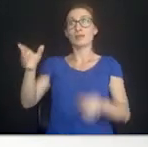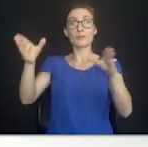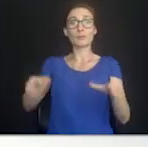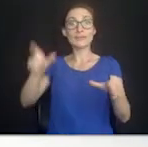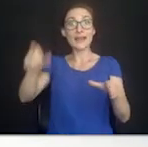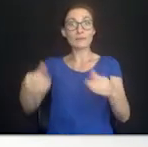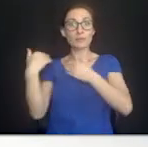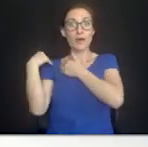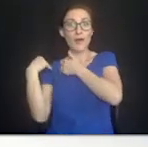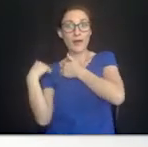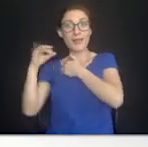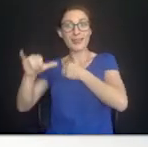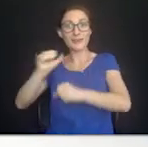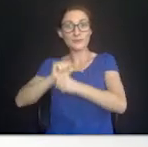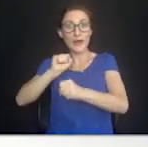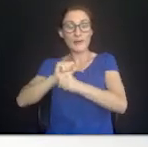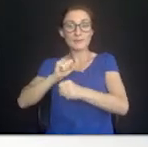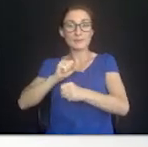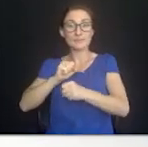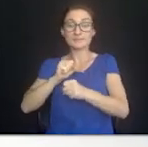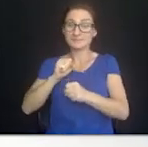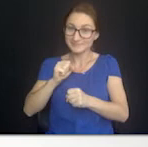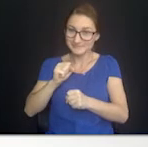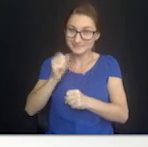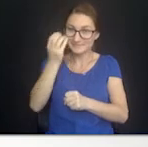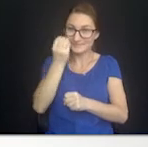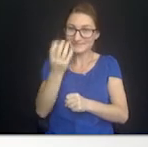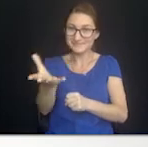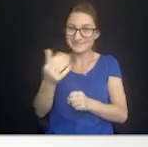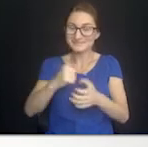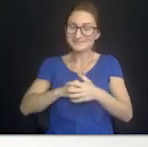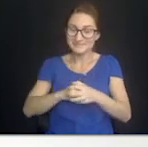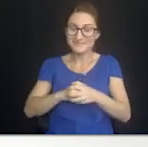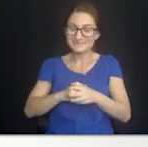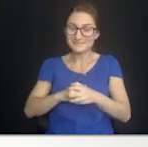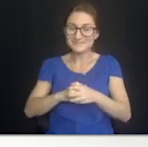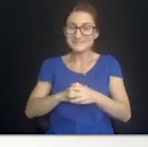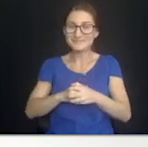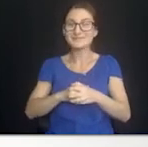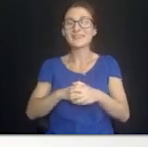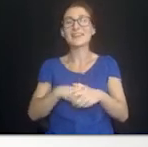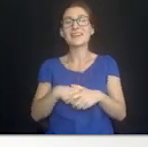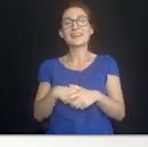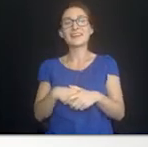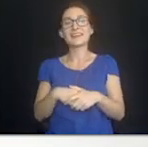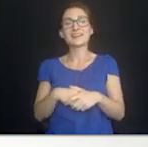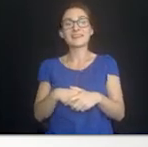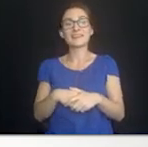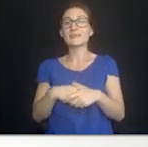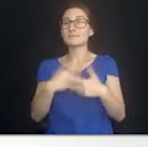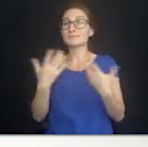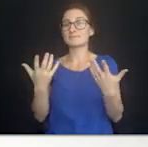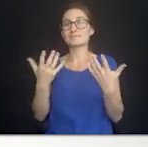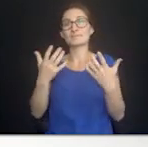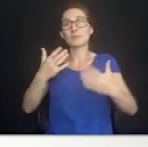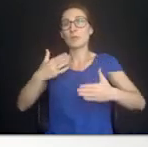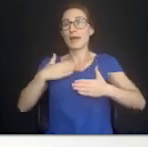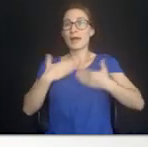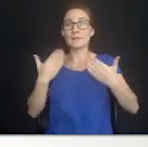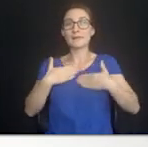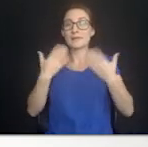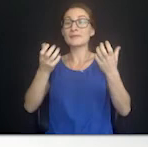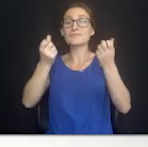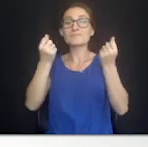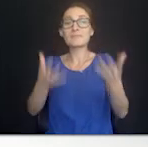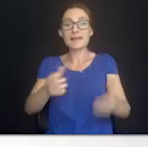so sorry for the person who has to do that job. And needless to say, but thankfully I had a lot